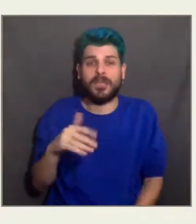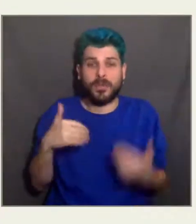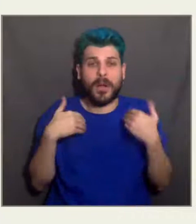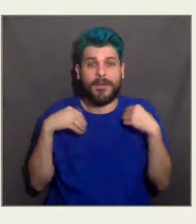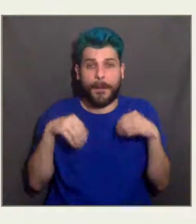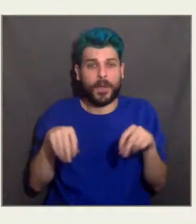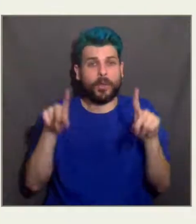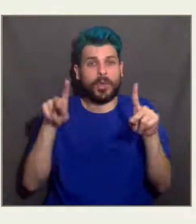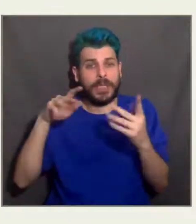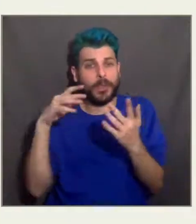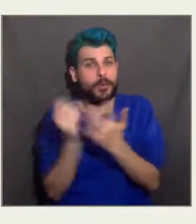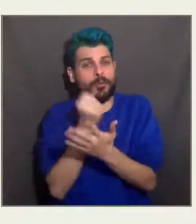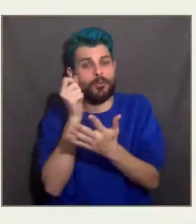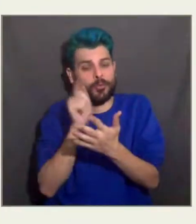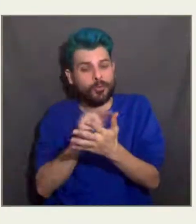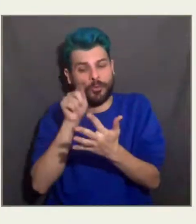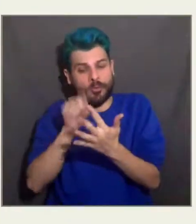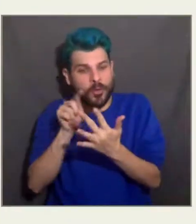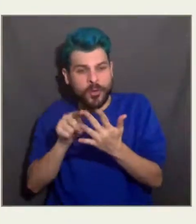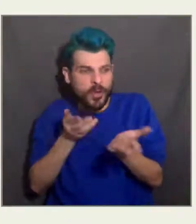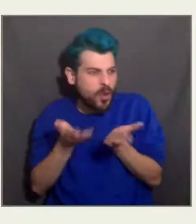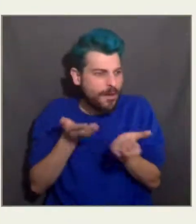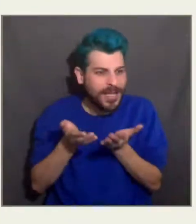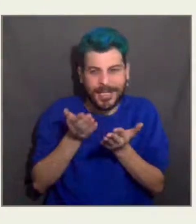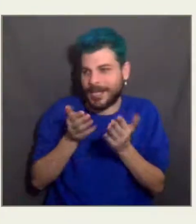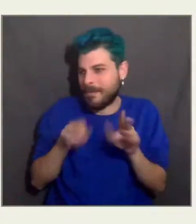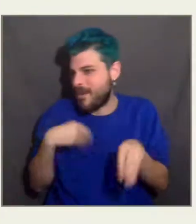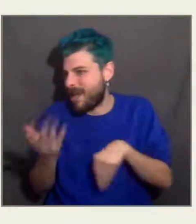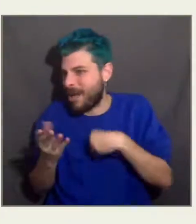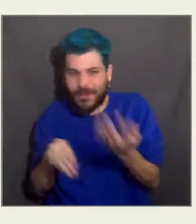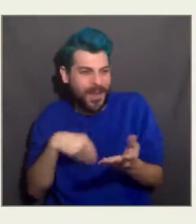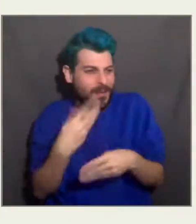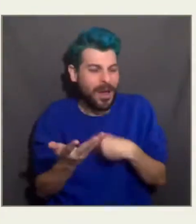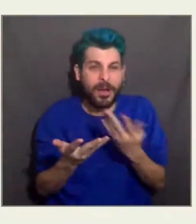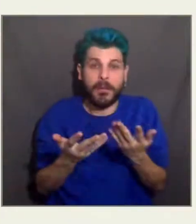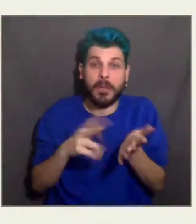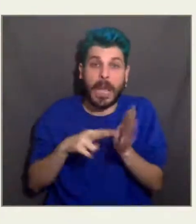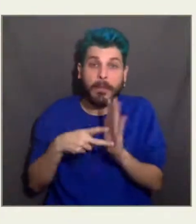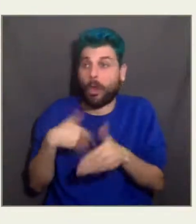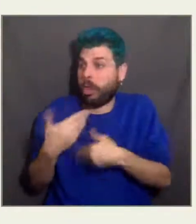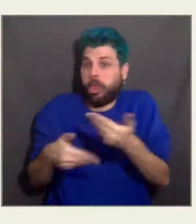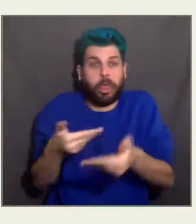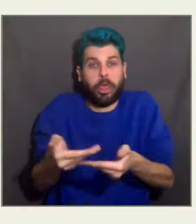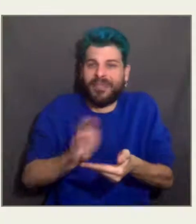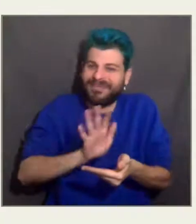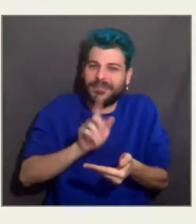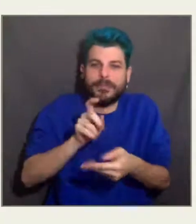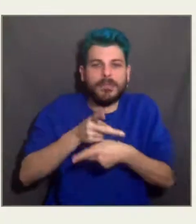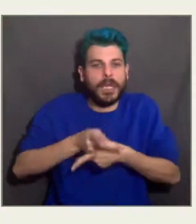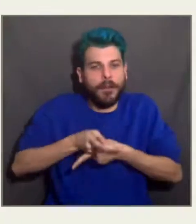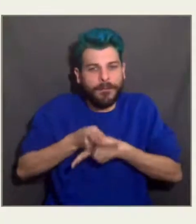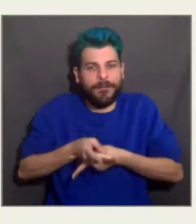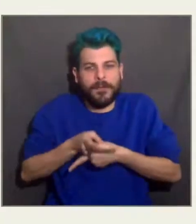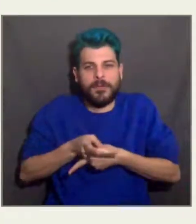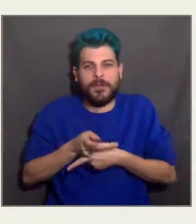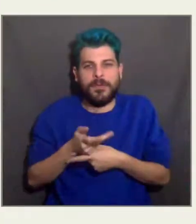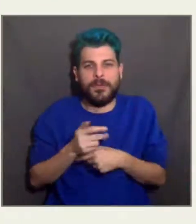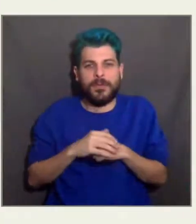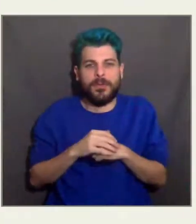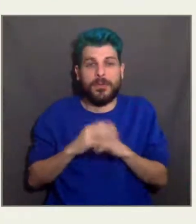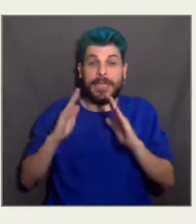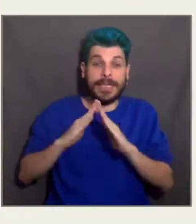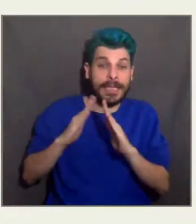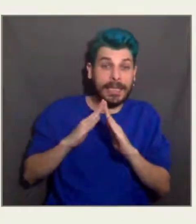But we need to be careful about how we go about doing that. It's when the cities and counties realize that they can no longer do